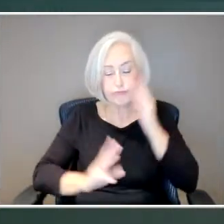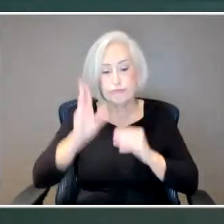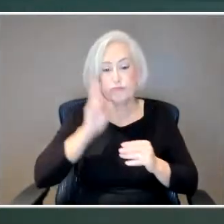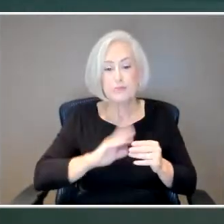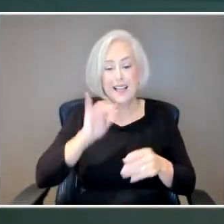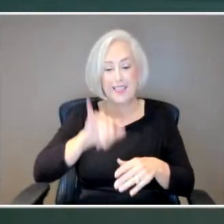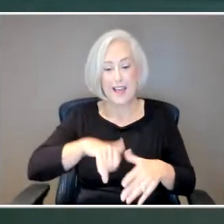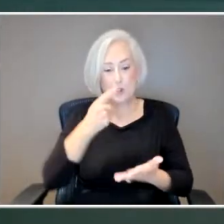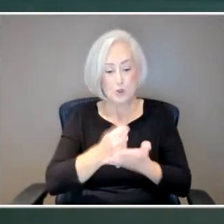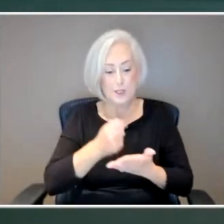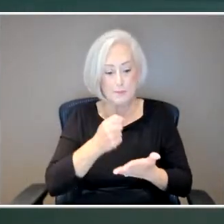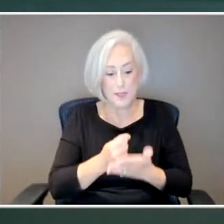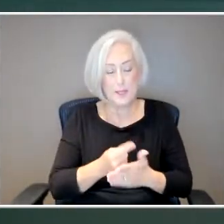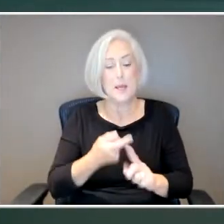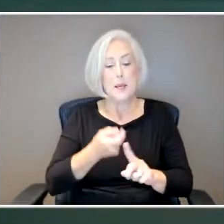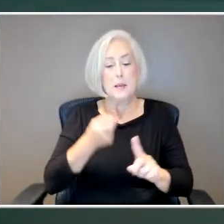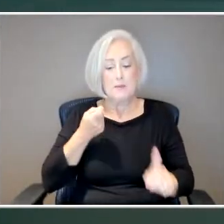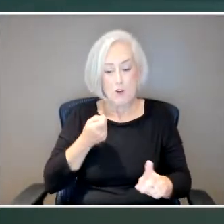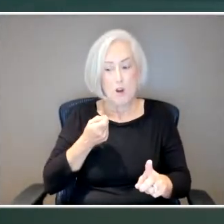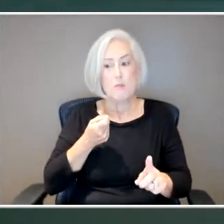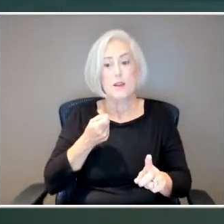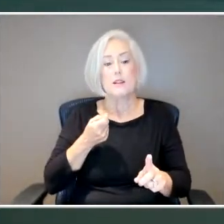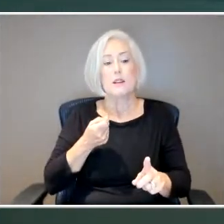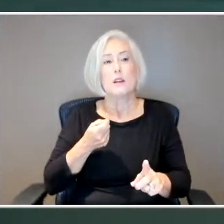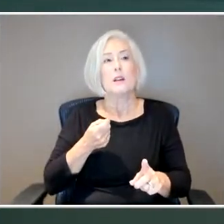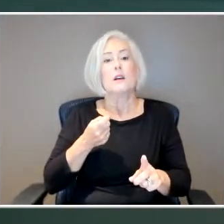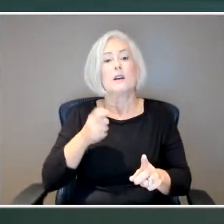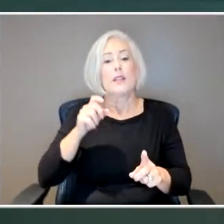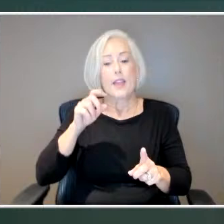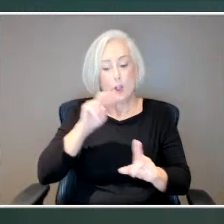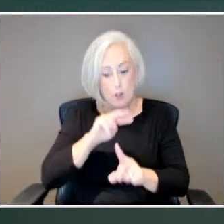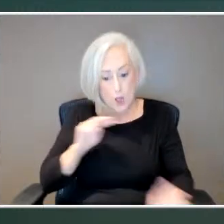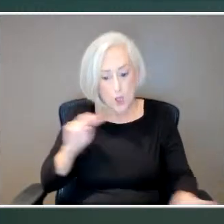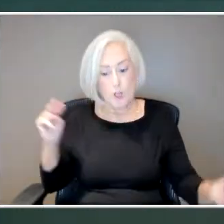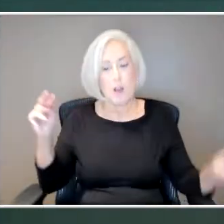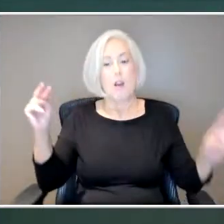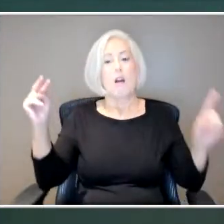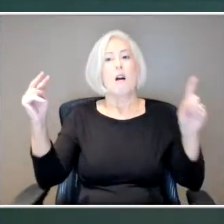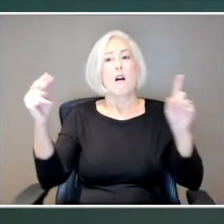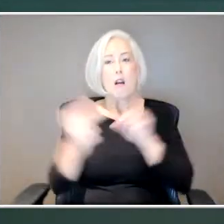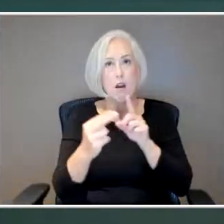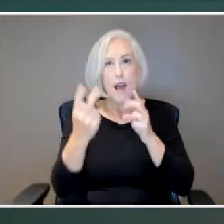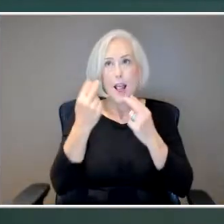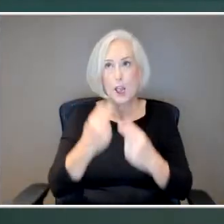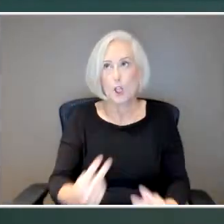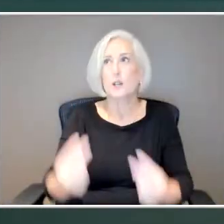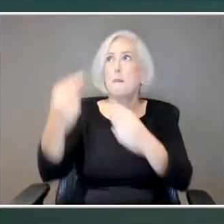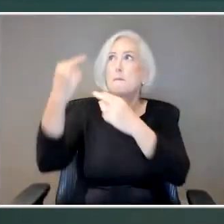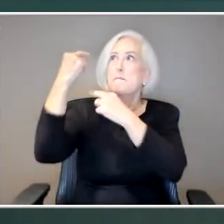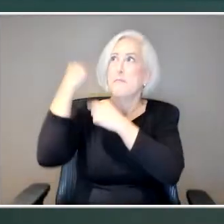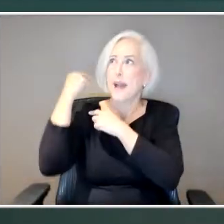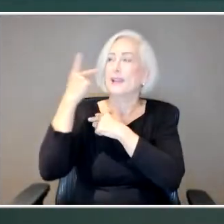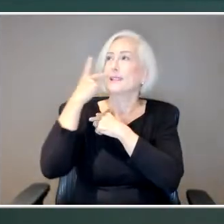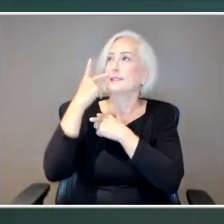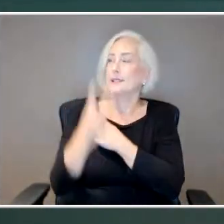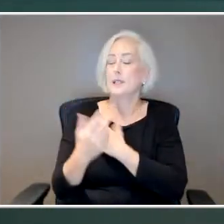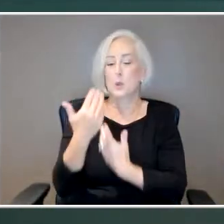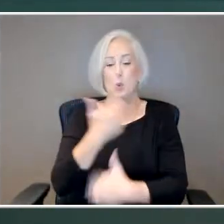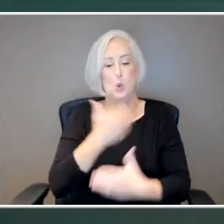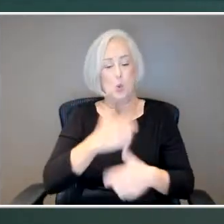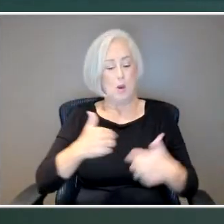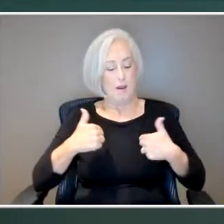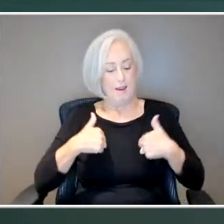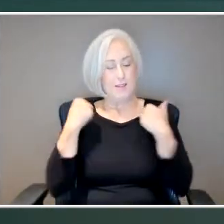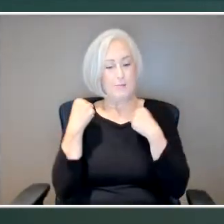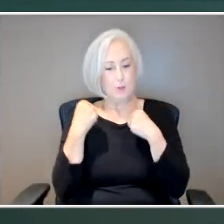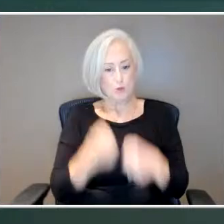have the perspective to look back and say, look what I did. Look how strong I am. Look at the people who cared about me. Look at the people who